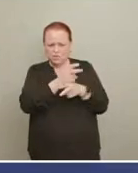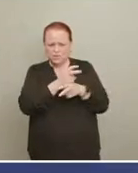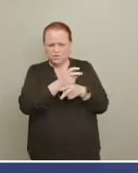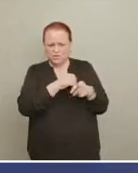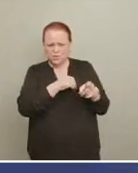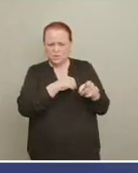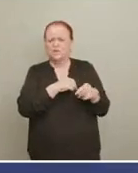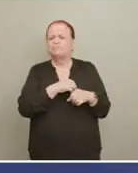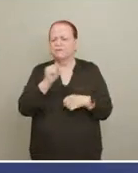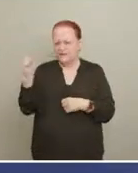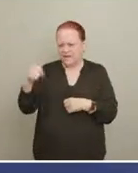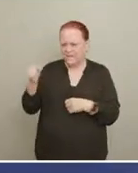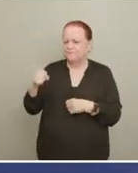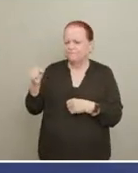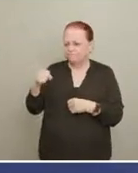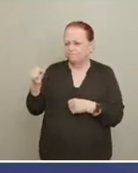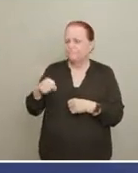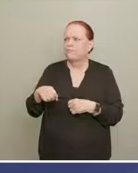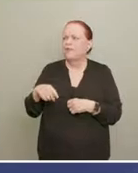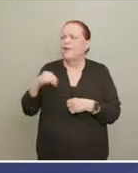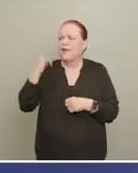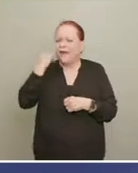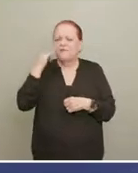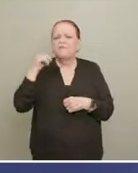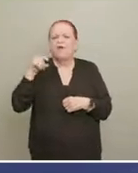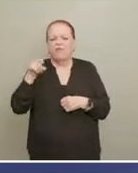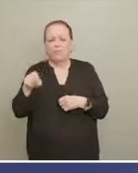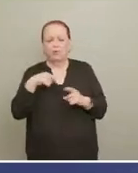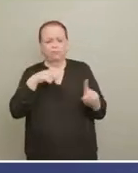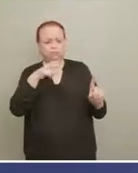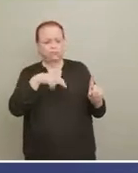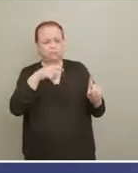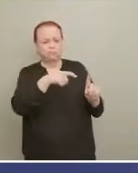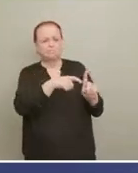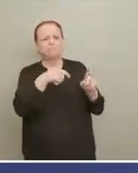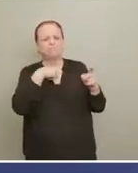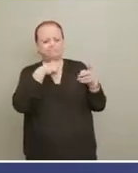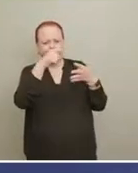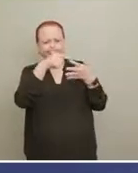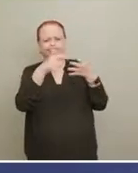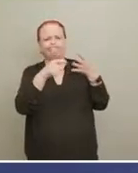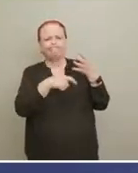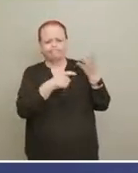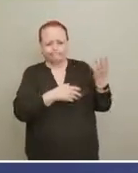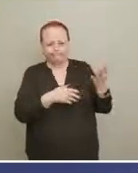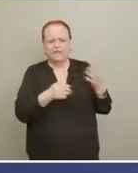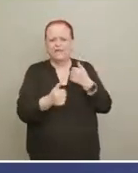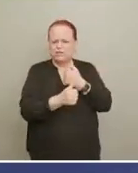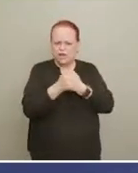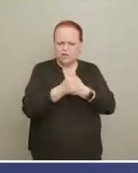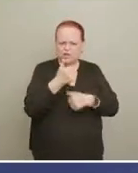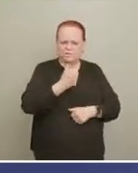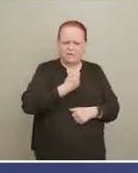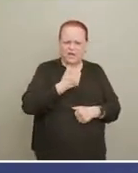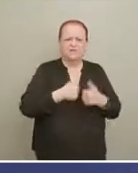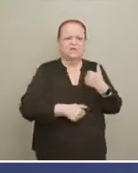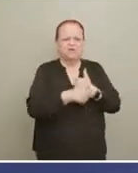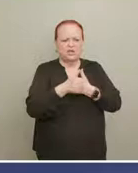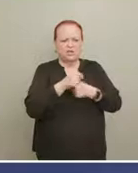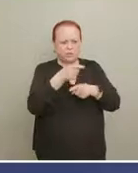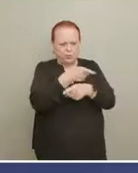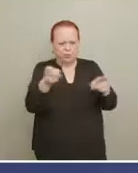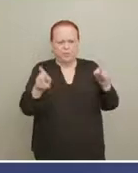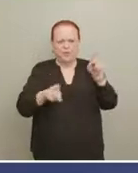question? Absolutely. If they fit the right, criteria, and this is in the public, if they're a danger to themselves, other, or they're gravely